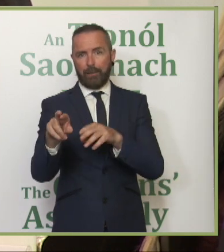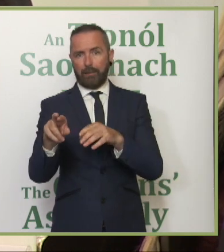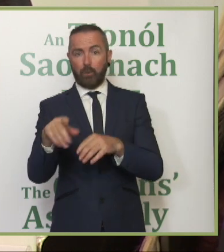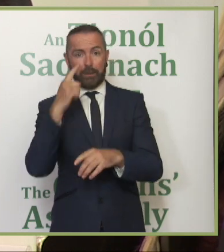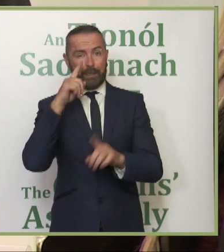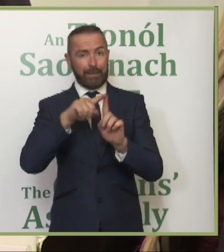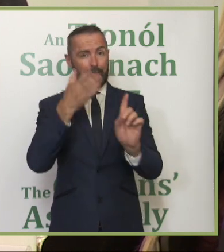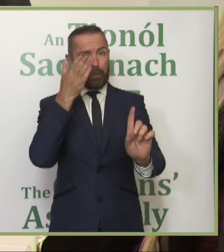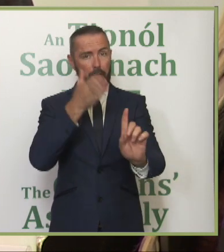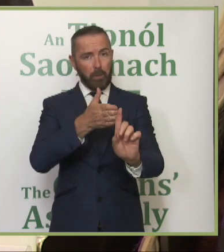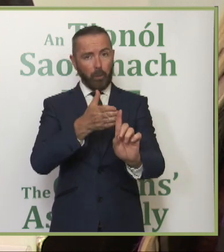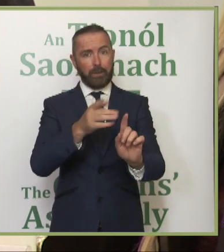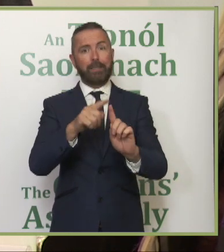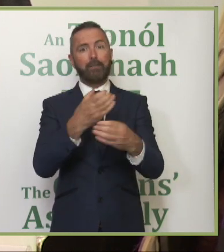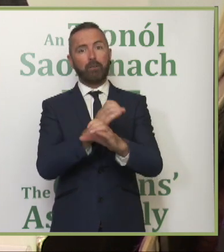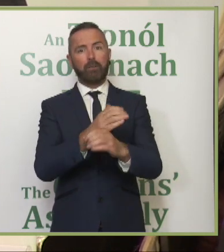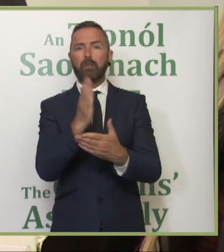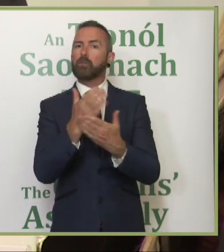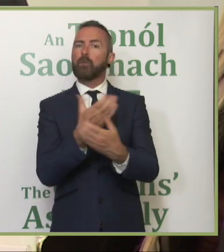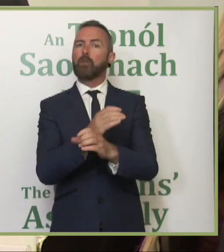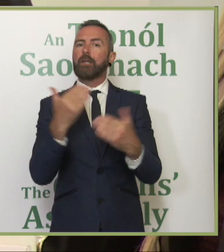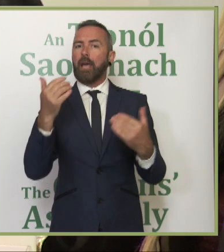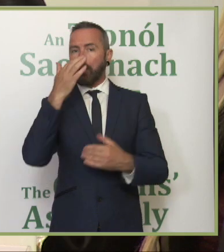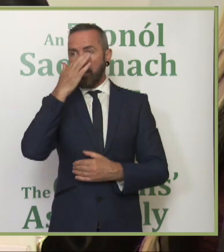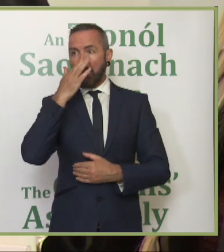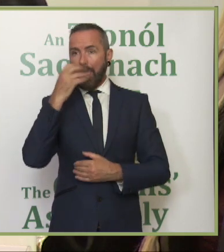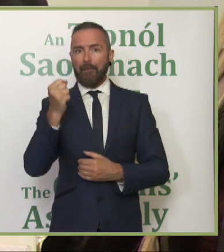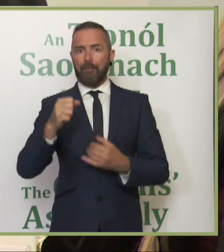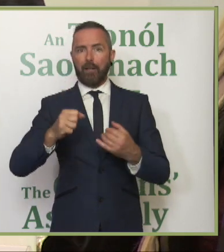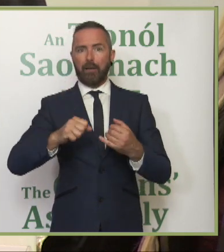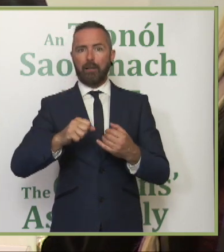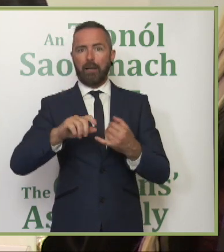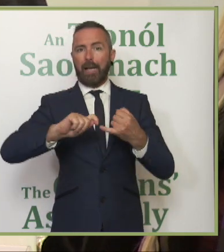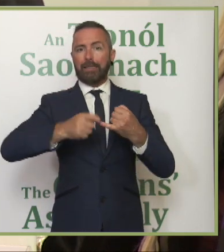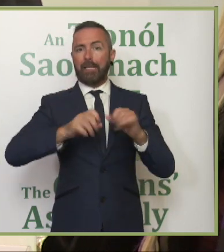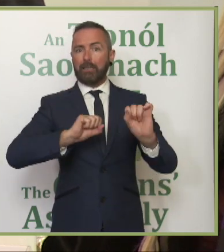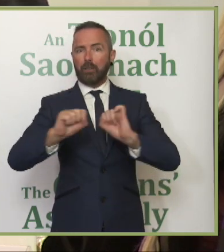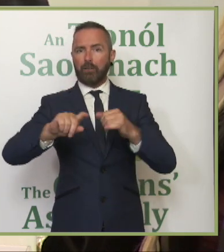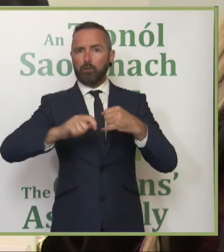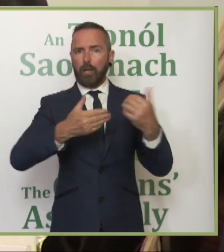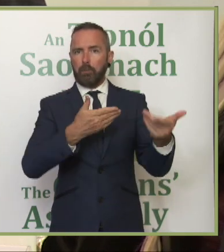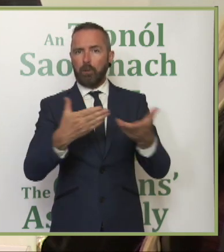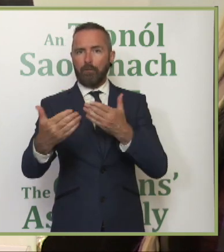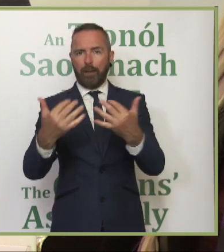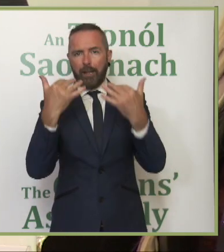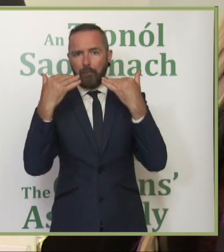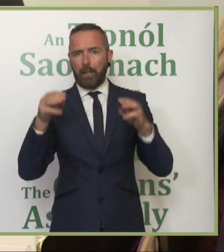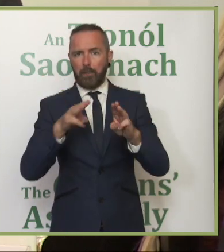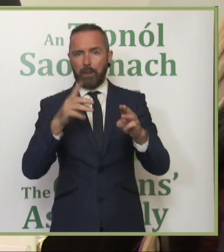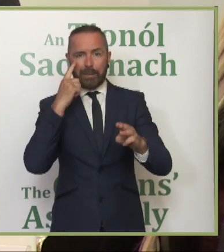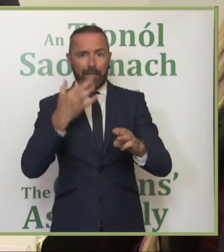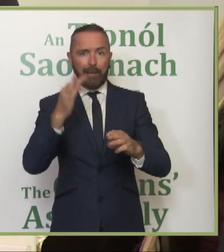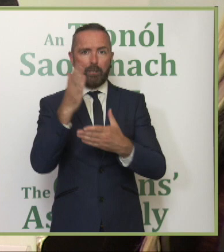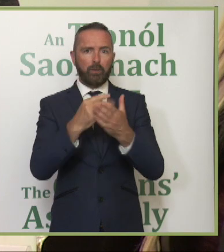to countries trying to do that, including some countries now. They provide drug testing services where they try and inform people if there's toxic